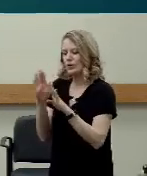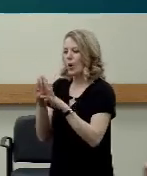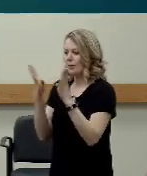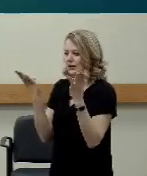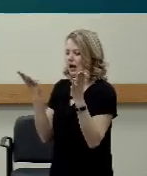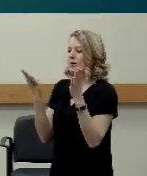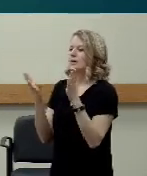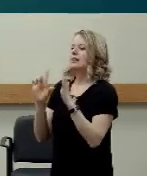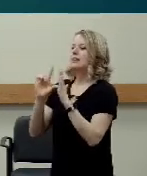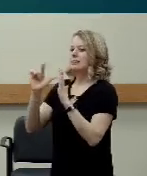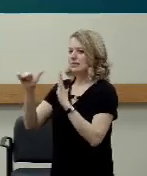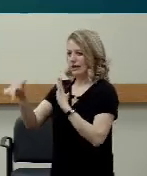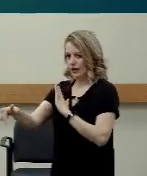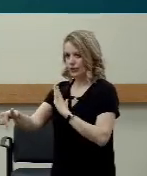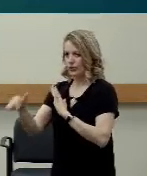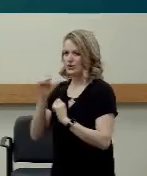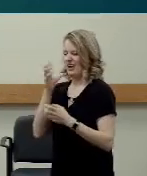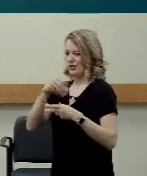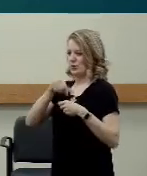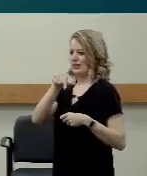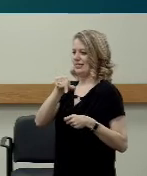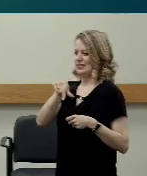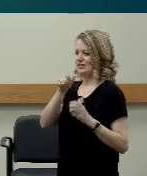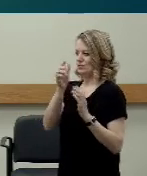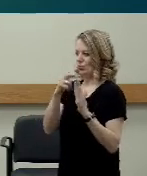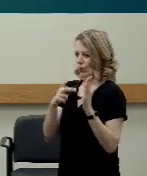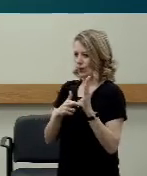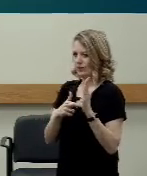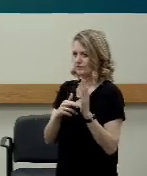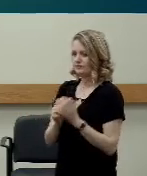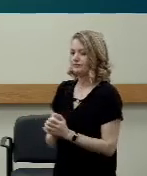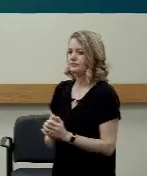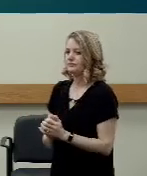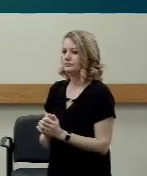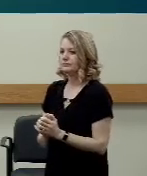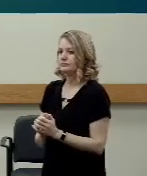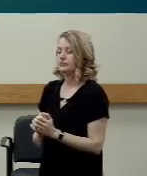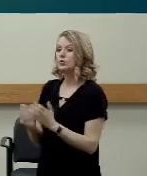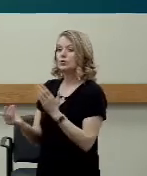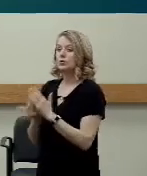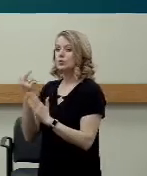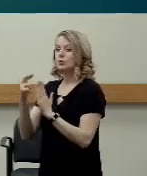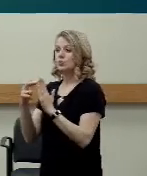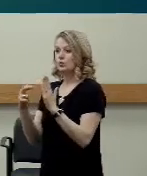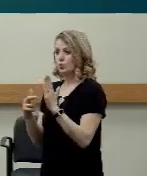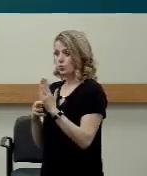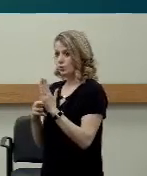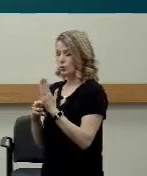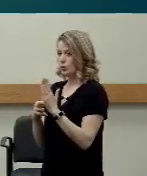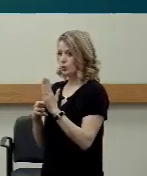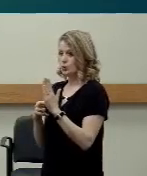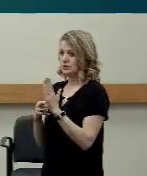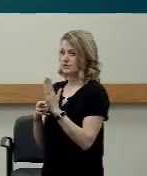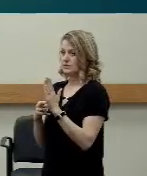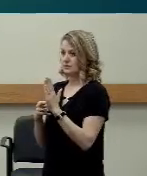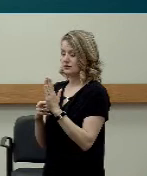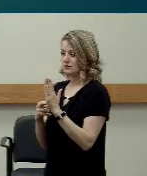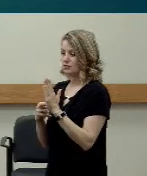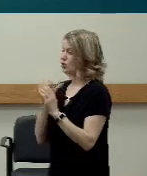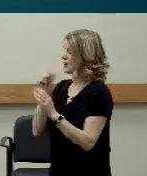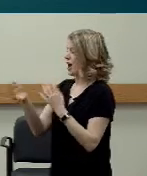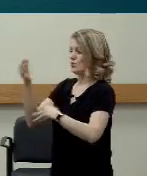that outside of this ordinance. None of the new regulations take the place of safe